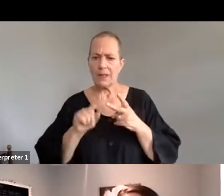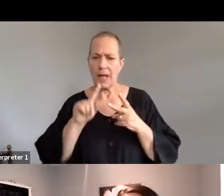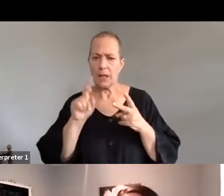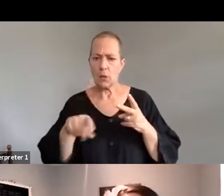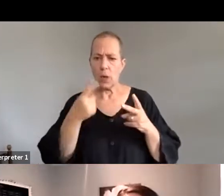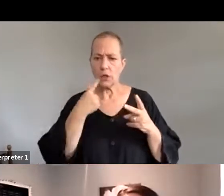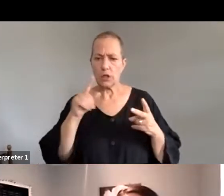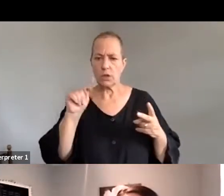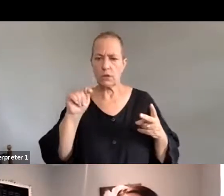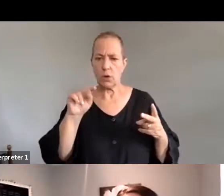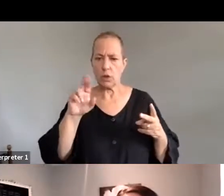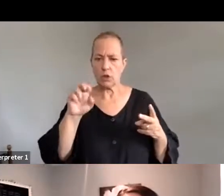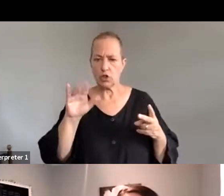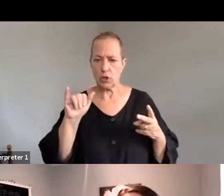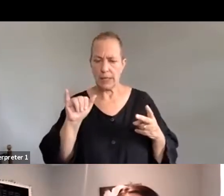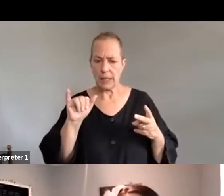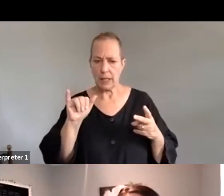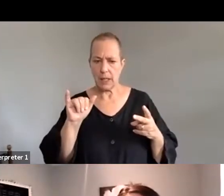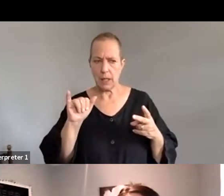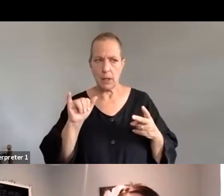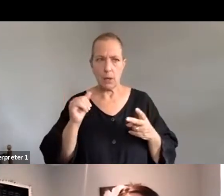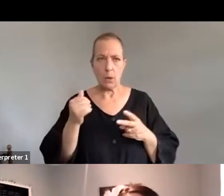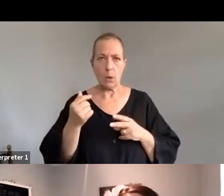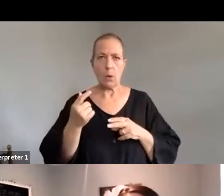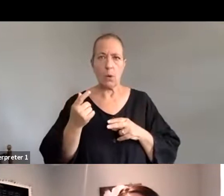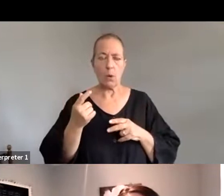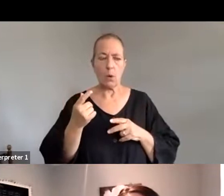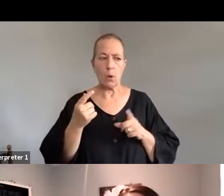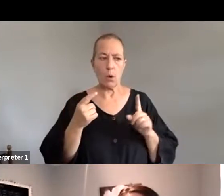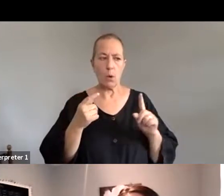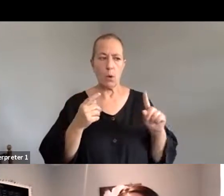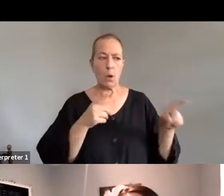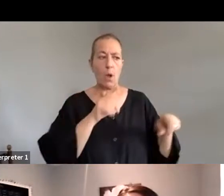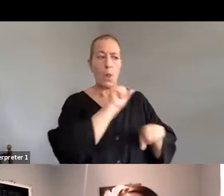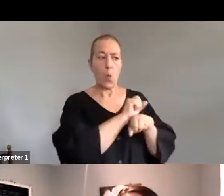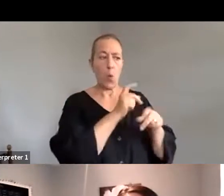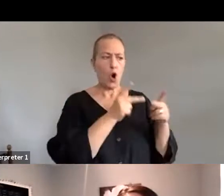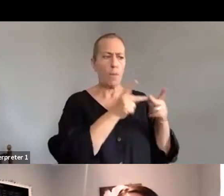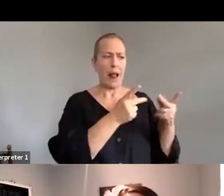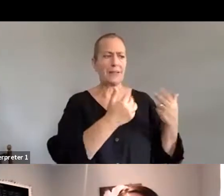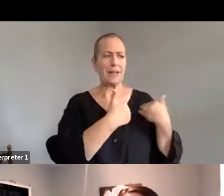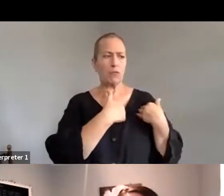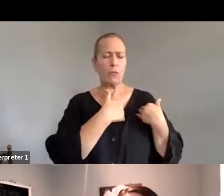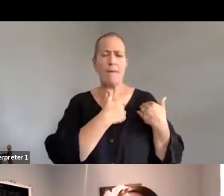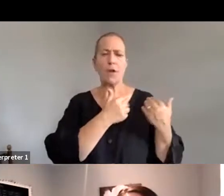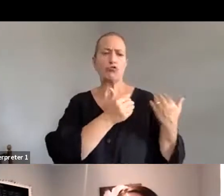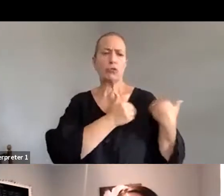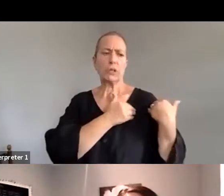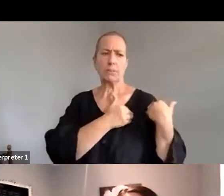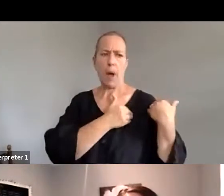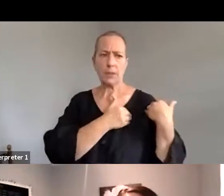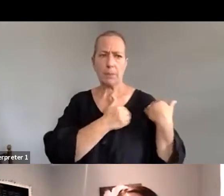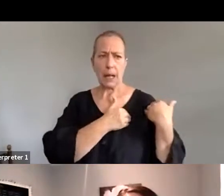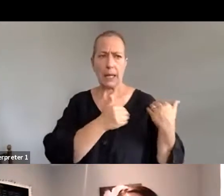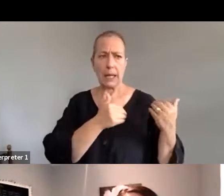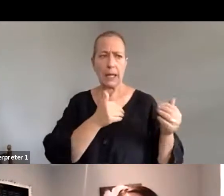Tracy, and the question is, what responsibility do workplaces have to make accommodations for COVID long haulers? Does the ADA or the 504